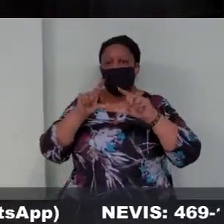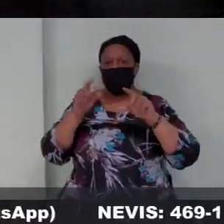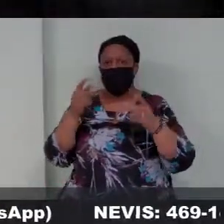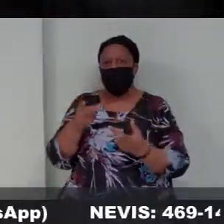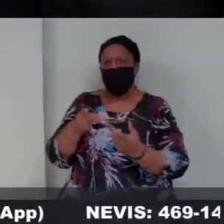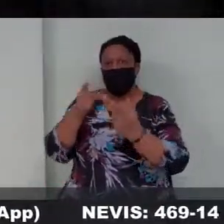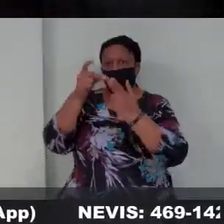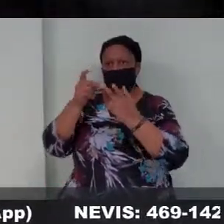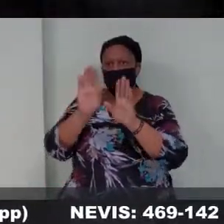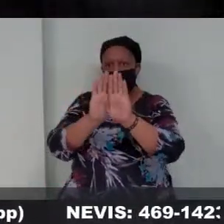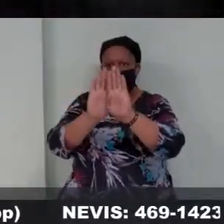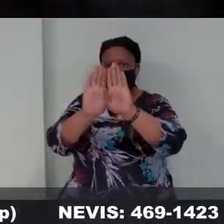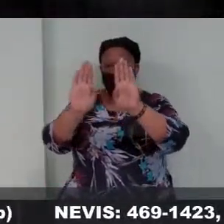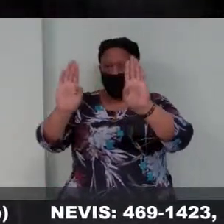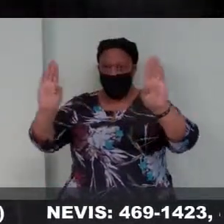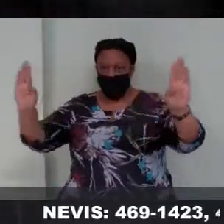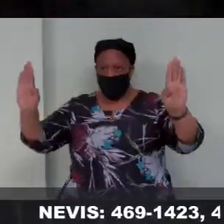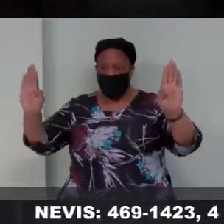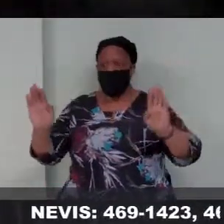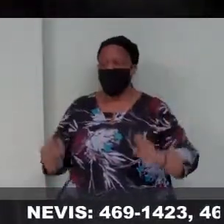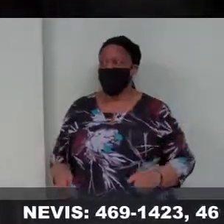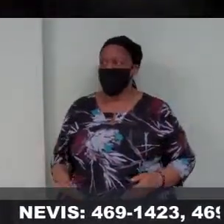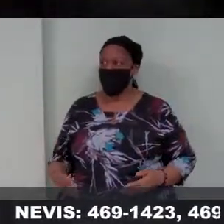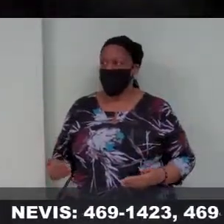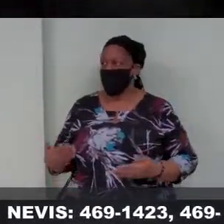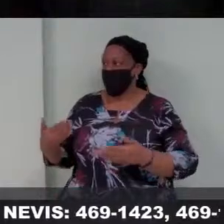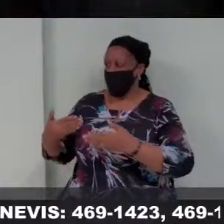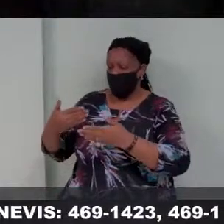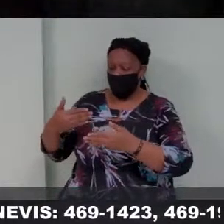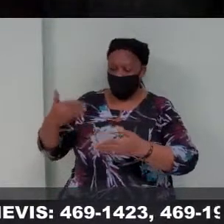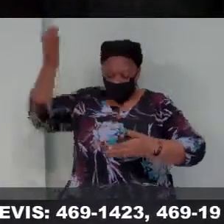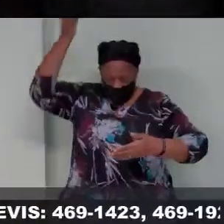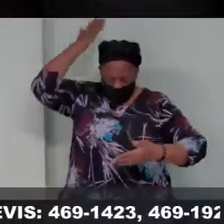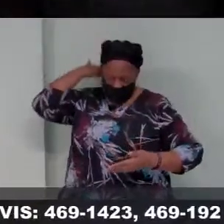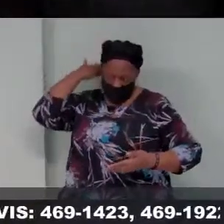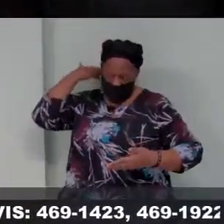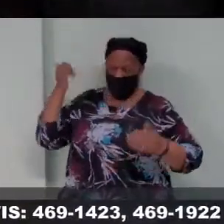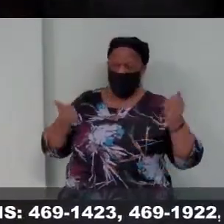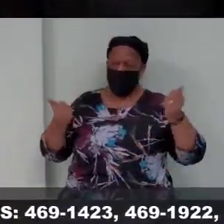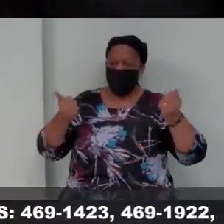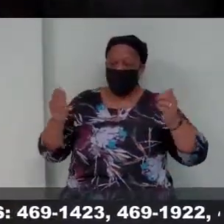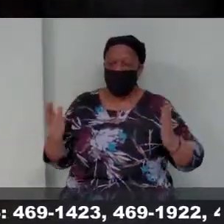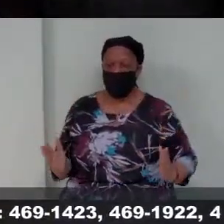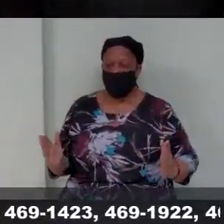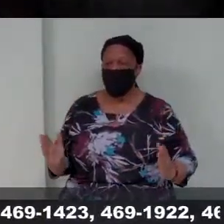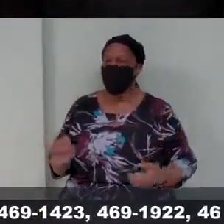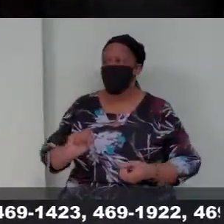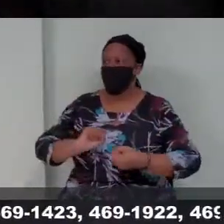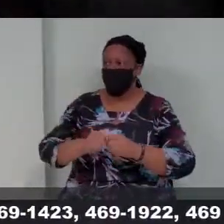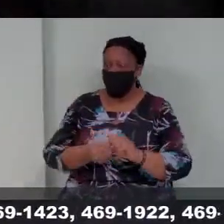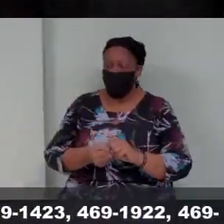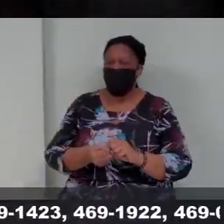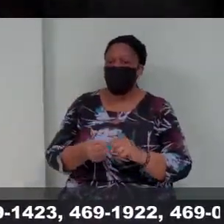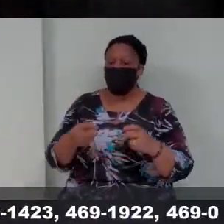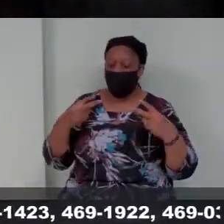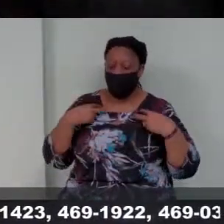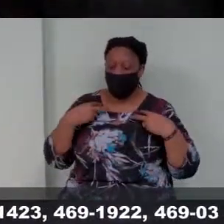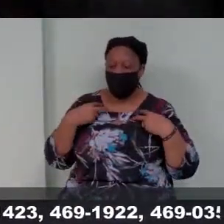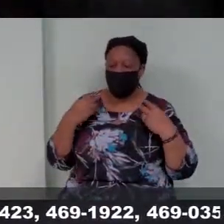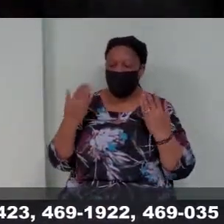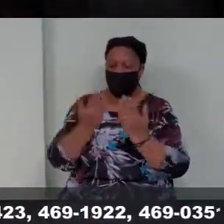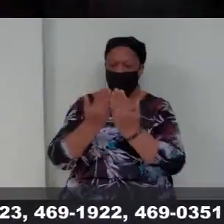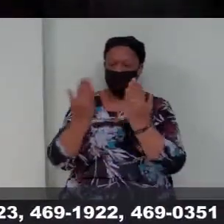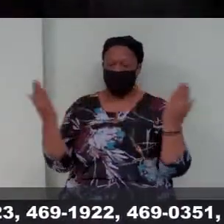the driver's cabin and the back of the vehicle. And so there is a physical barrier